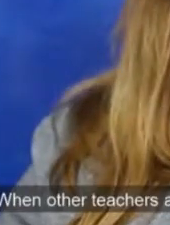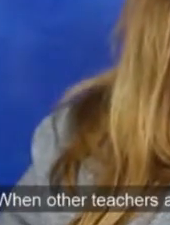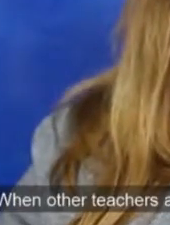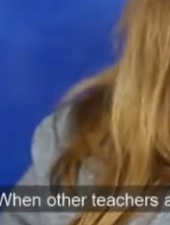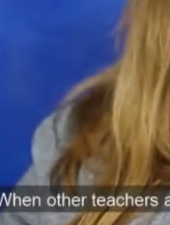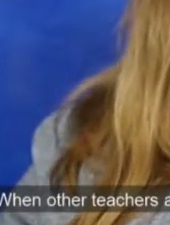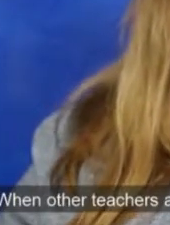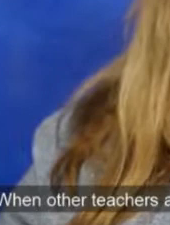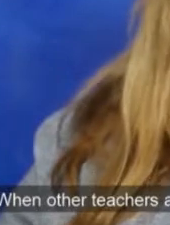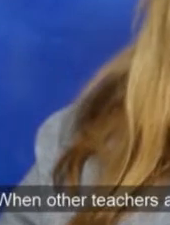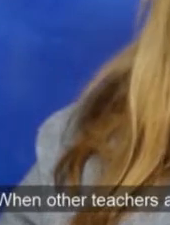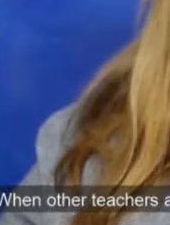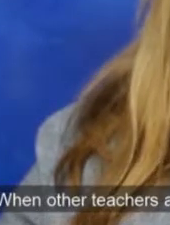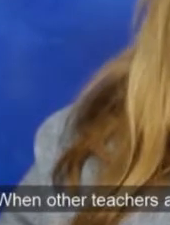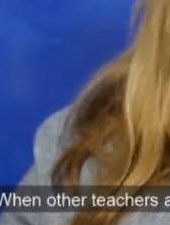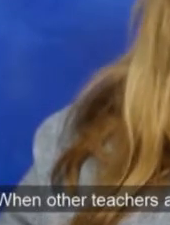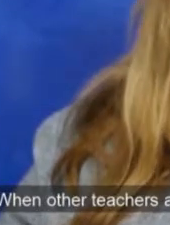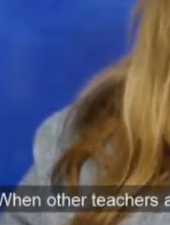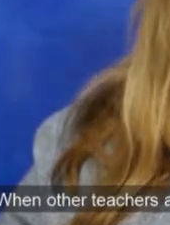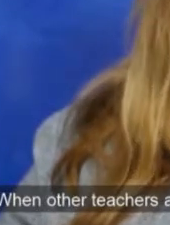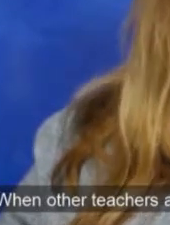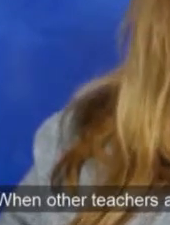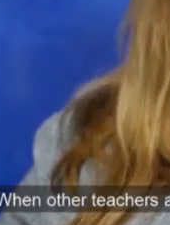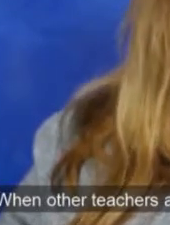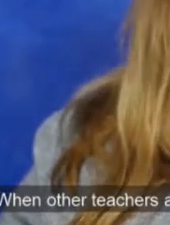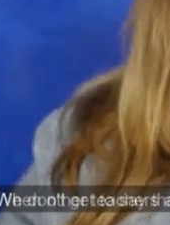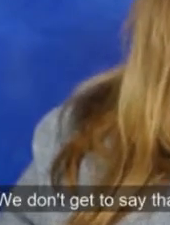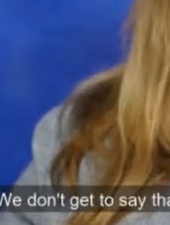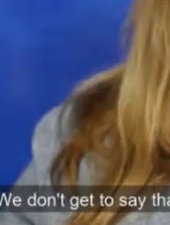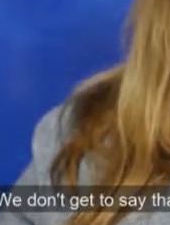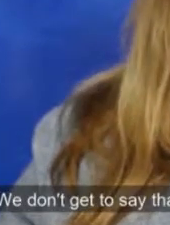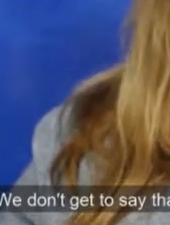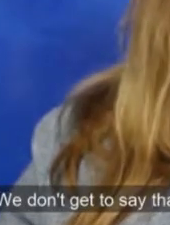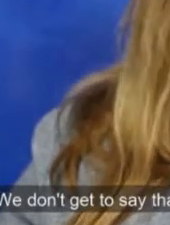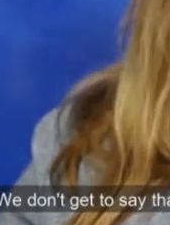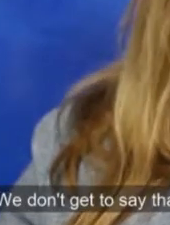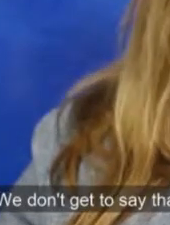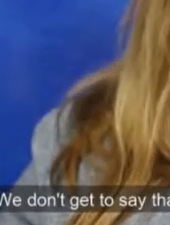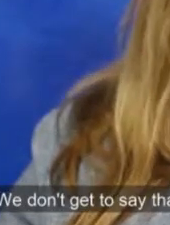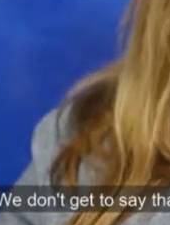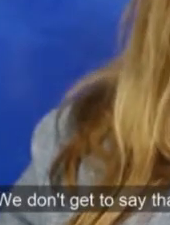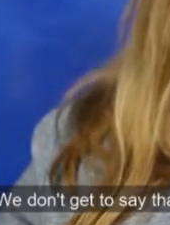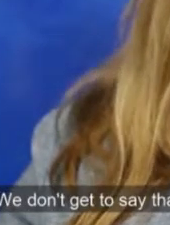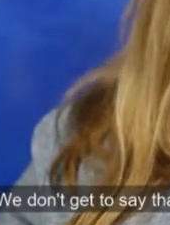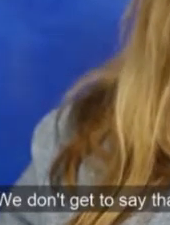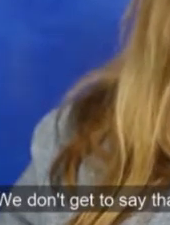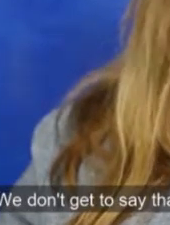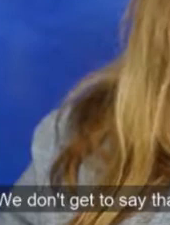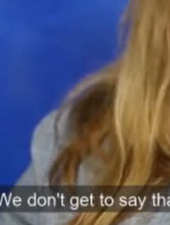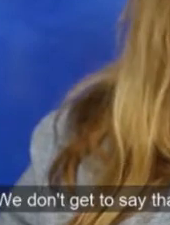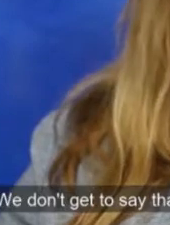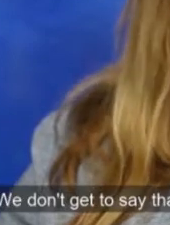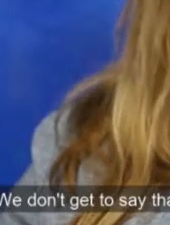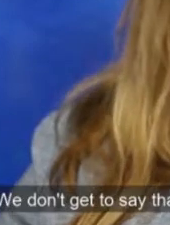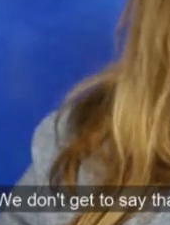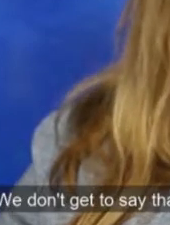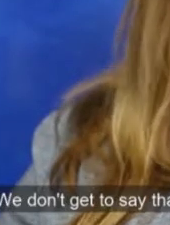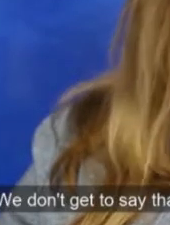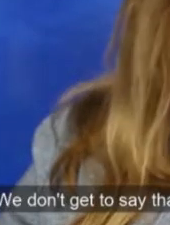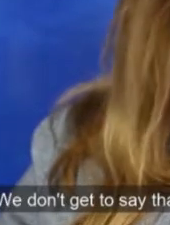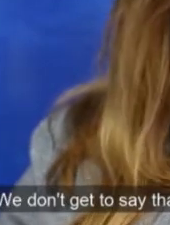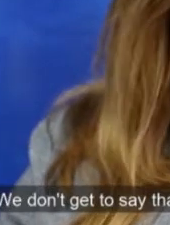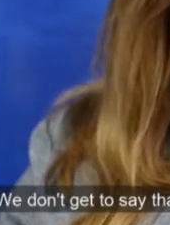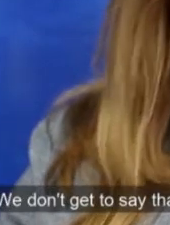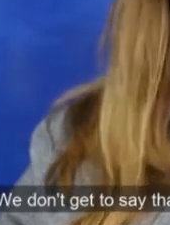other teachers are saying, oh, they're only with me for 2 years in middle school, we don't get to say that. We say, yeah, well,